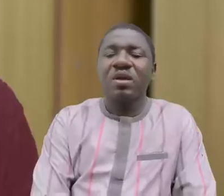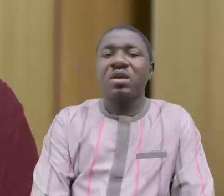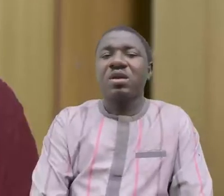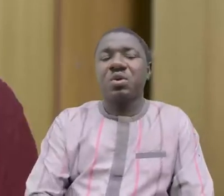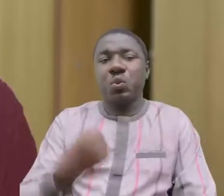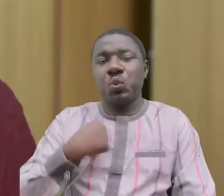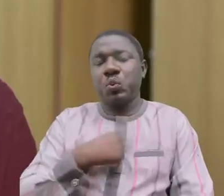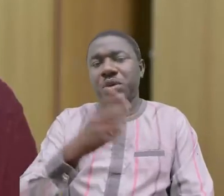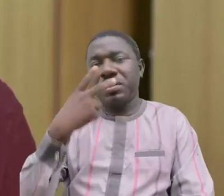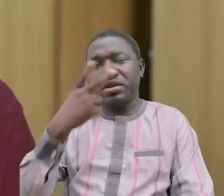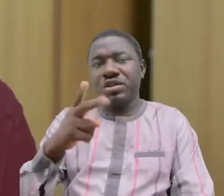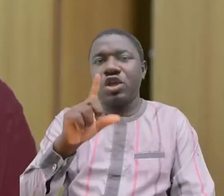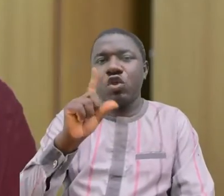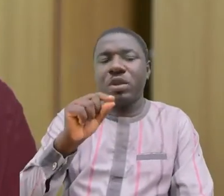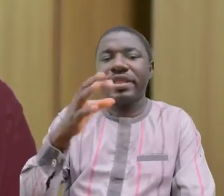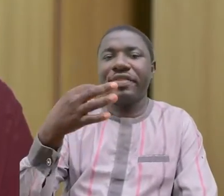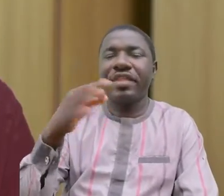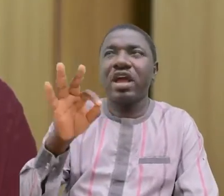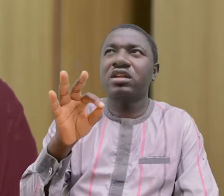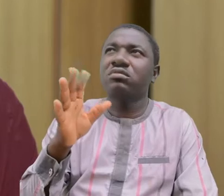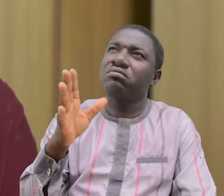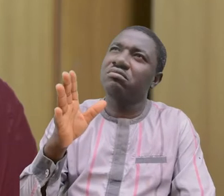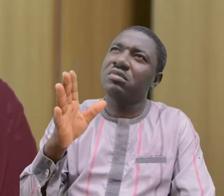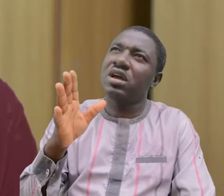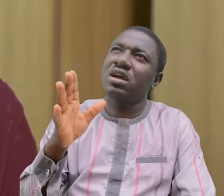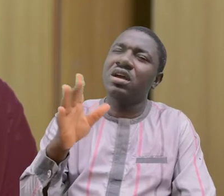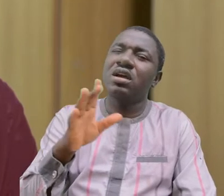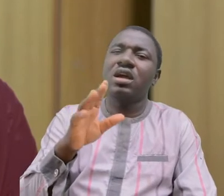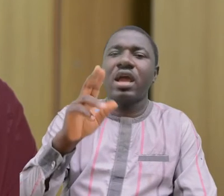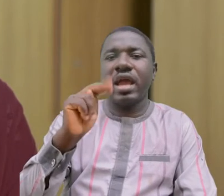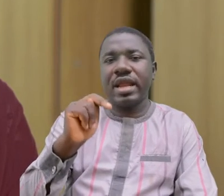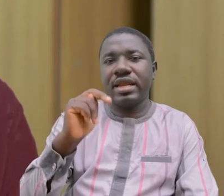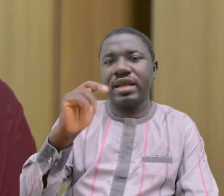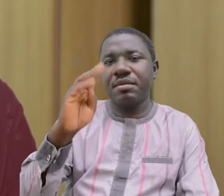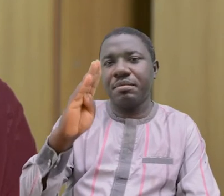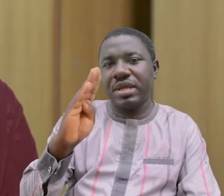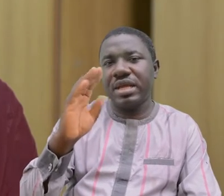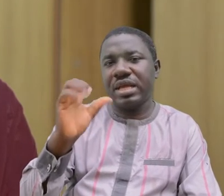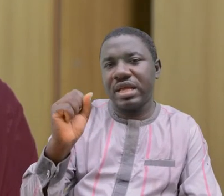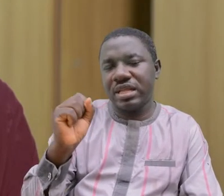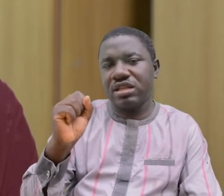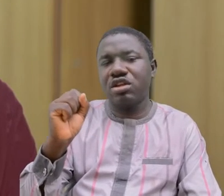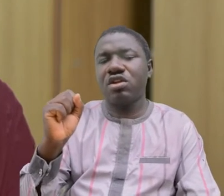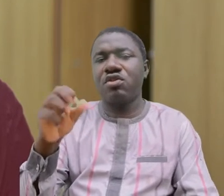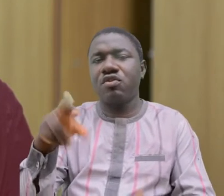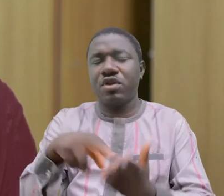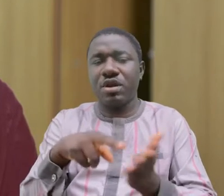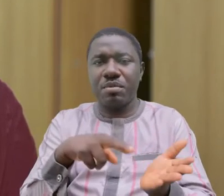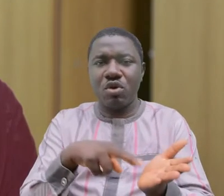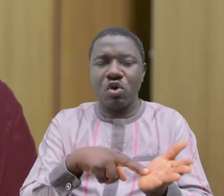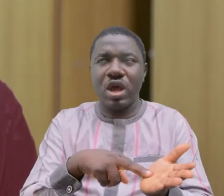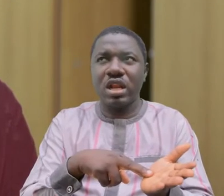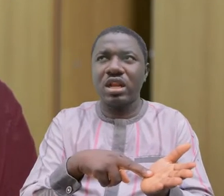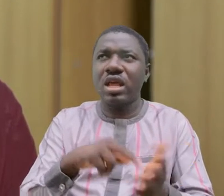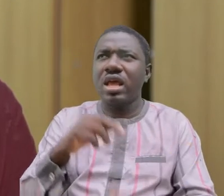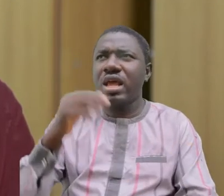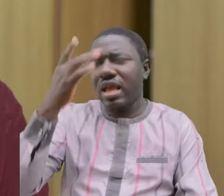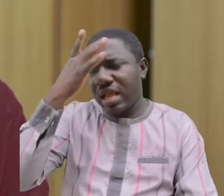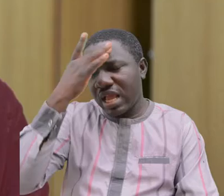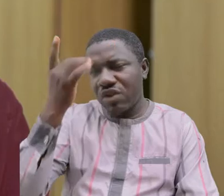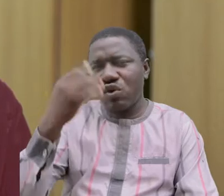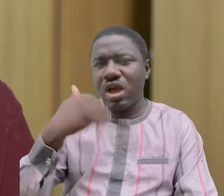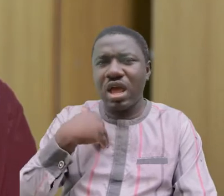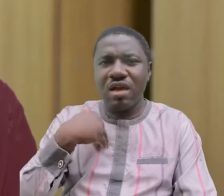If you look at the 2019 National Bureau of Statistics Poverty Report, Kano has